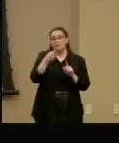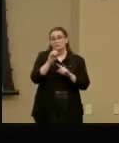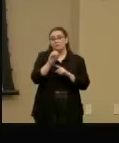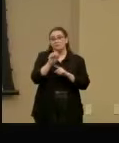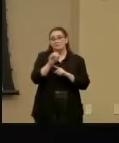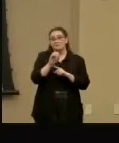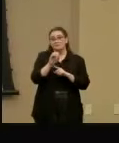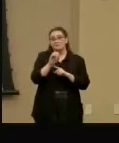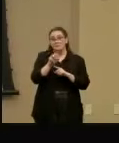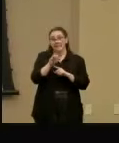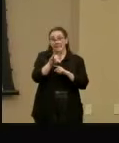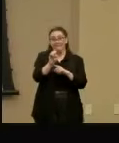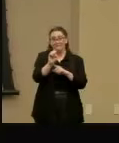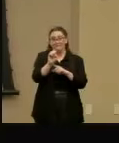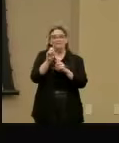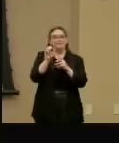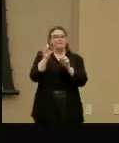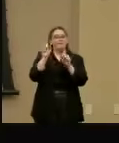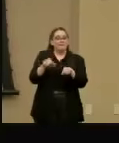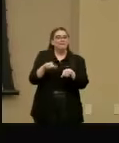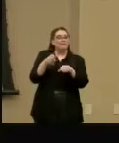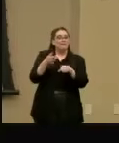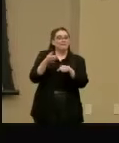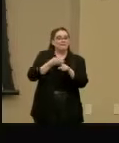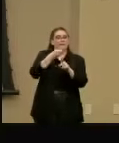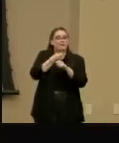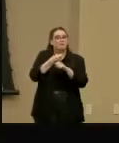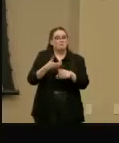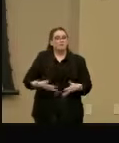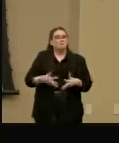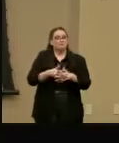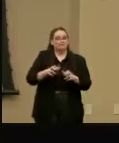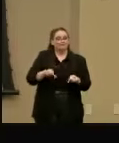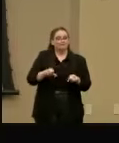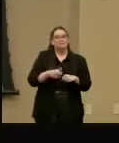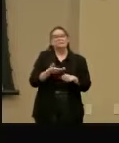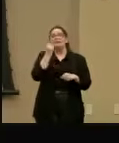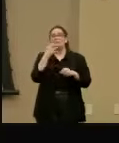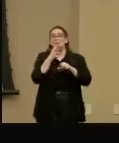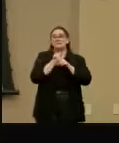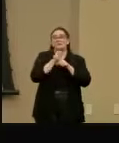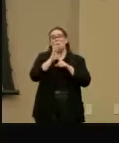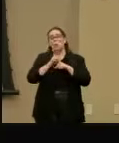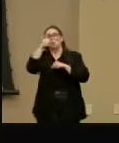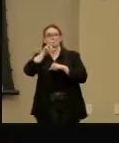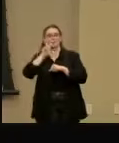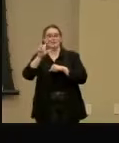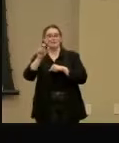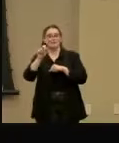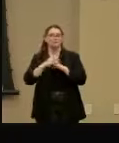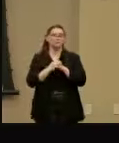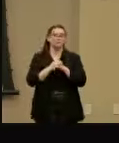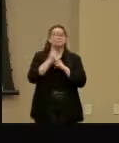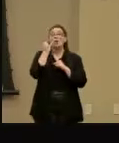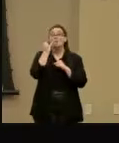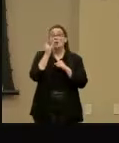medication itself can, especially if you received it when you were older than 30 years old. And then there's, again, I've already mentioned this a little bit, but if